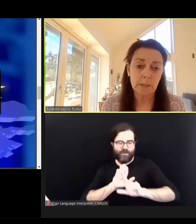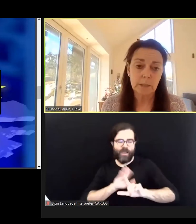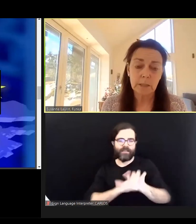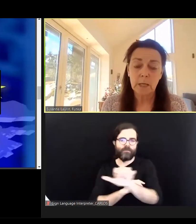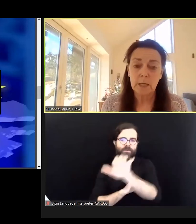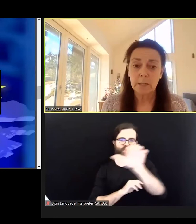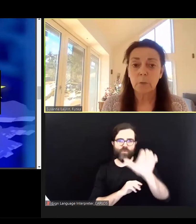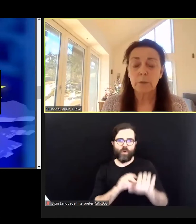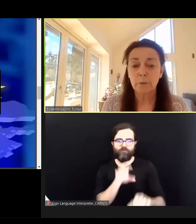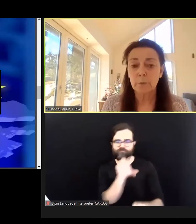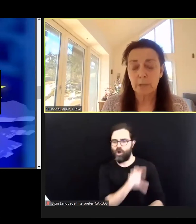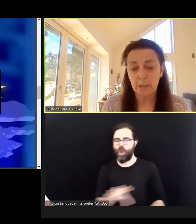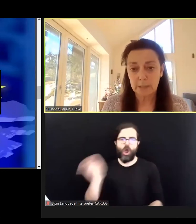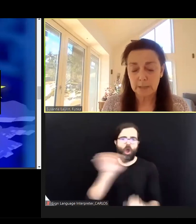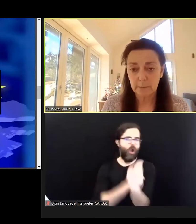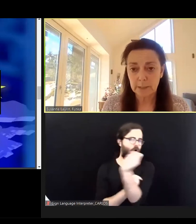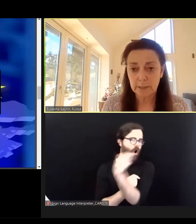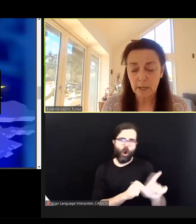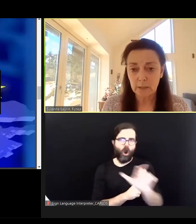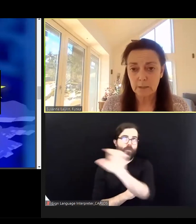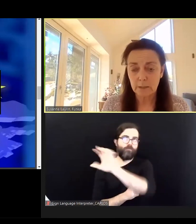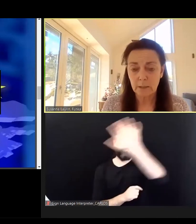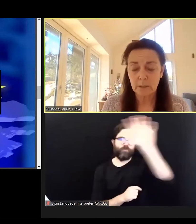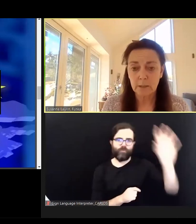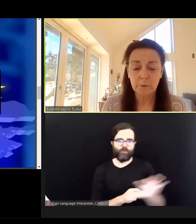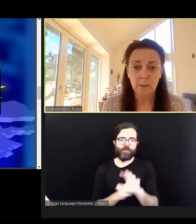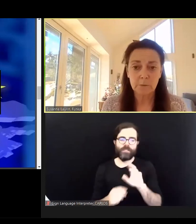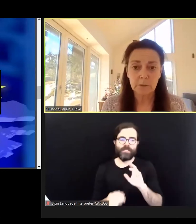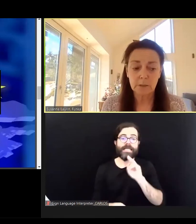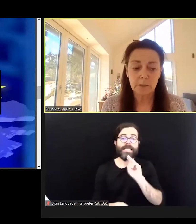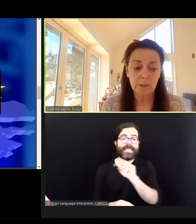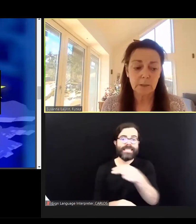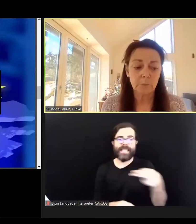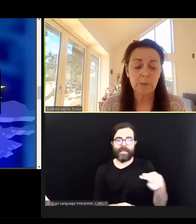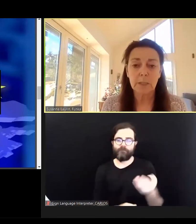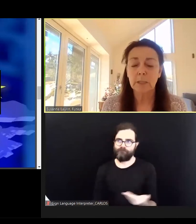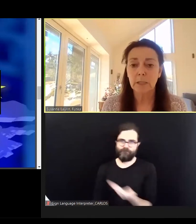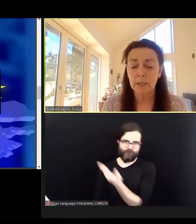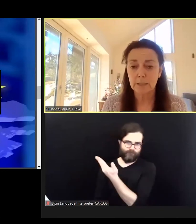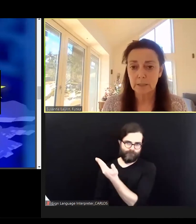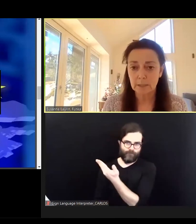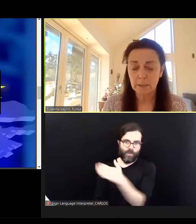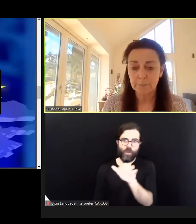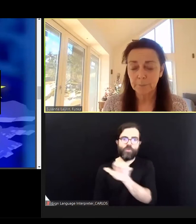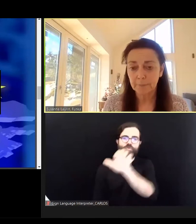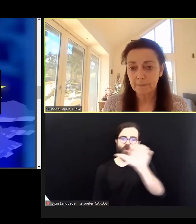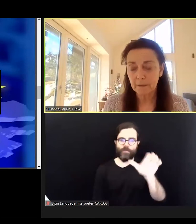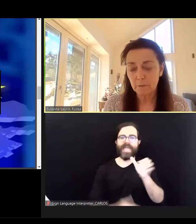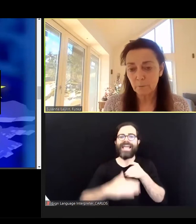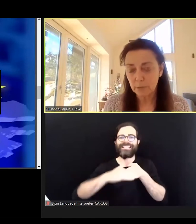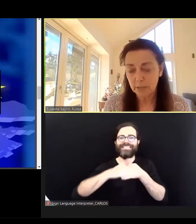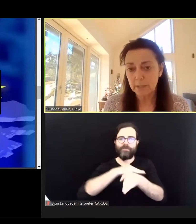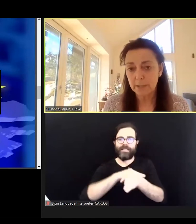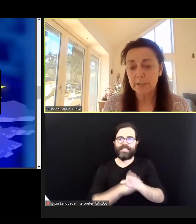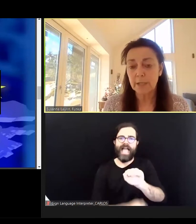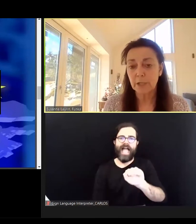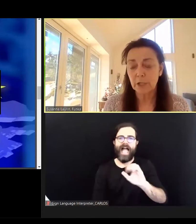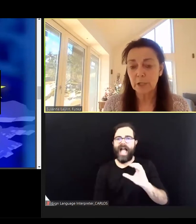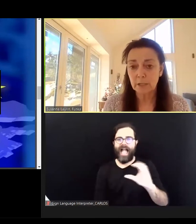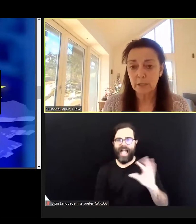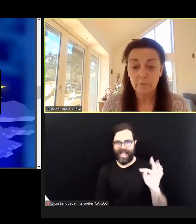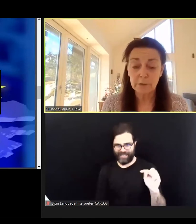because they don't know exactly which requirement is on the table in which country. So this is a